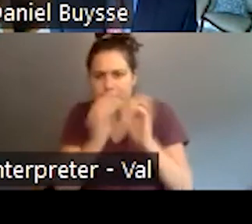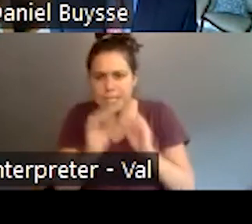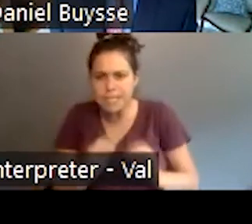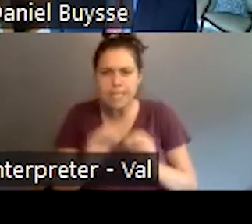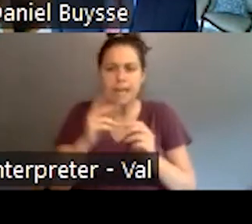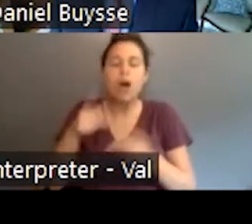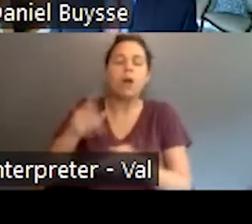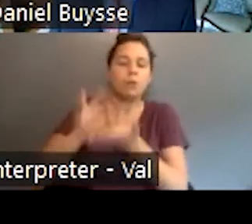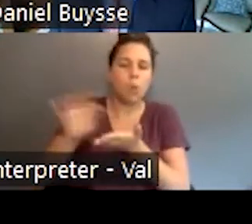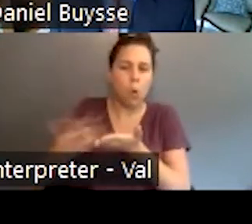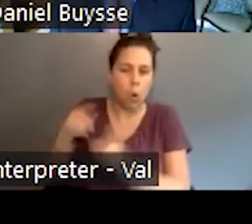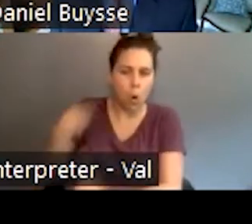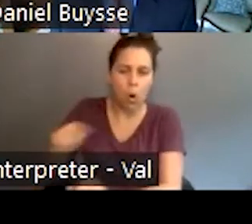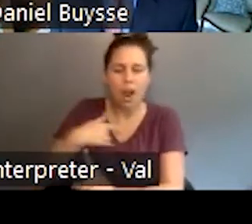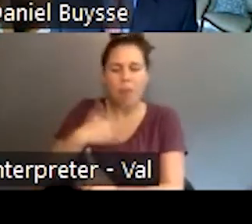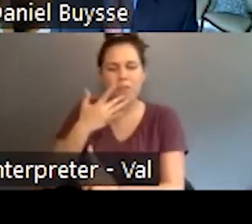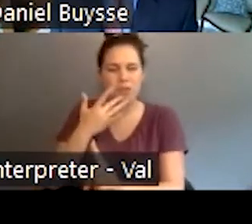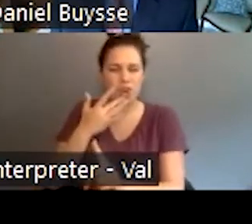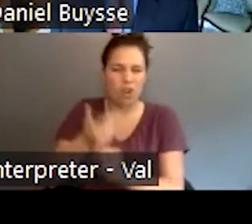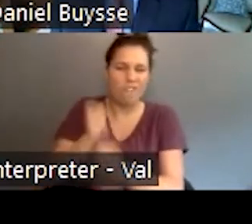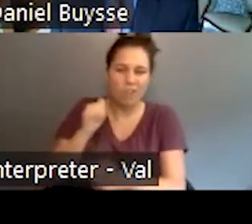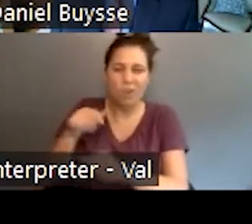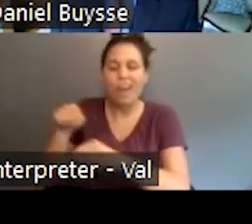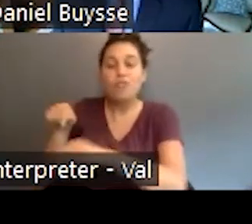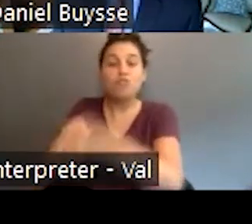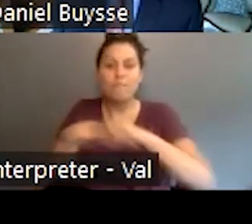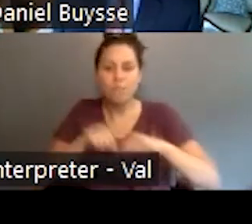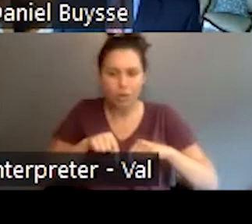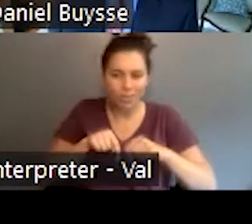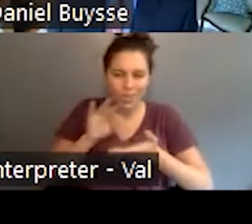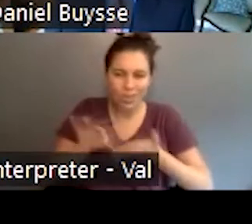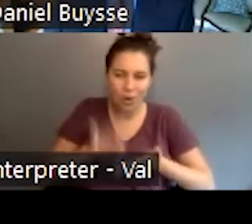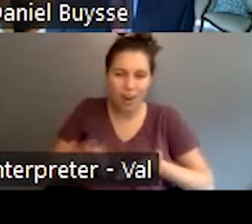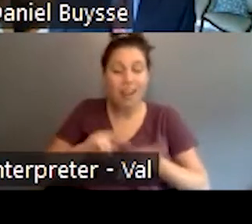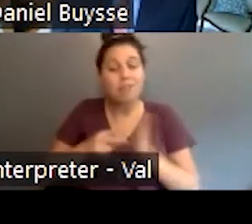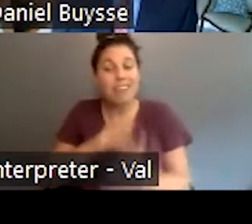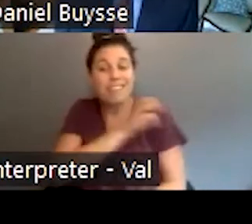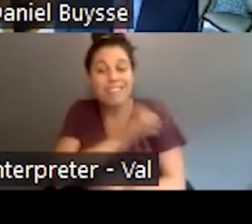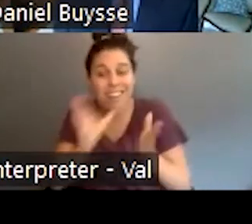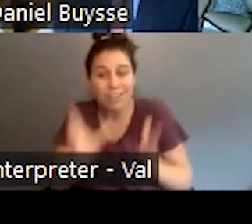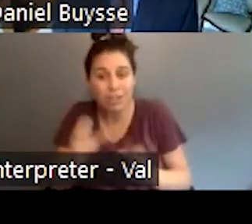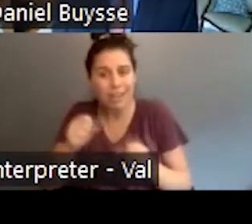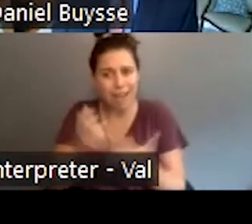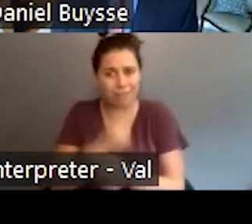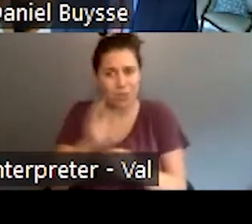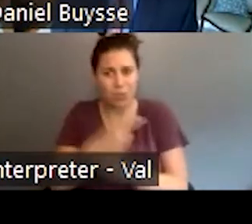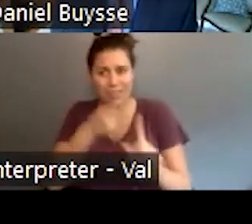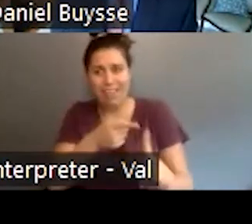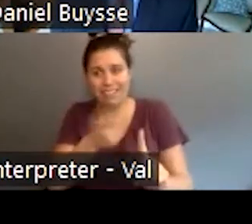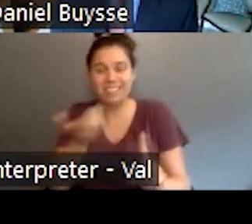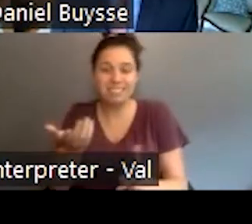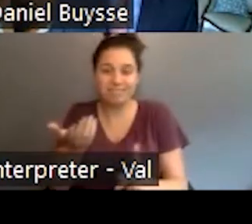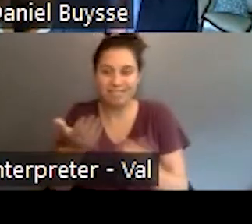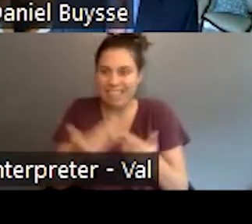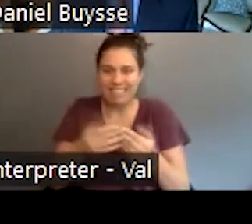to get a score, and I wanted to avoid reverse scoring so that someone, even a clinician, might be able to use an instrument very